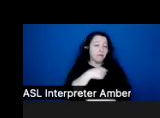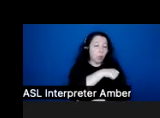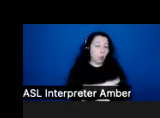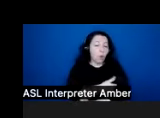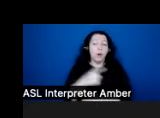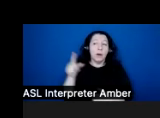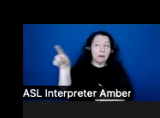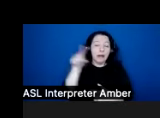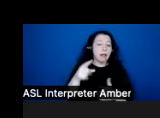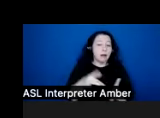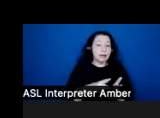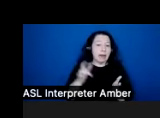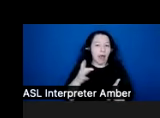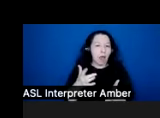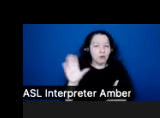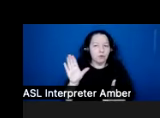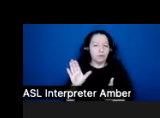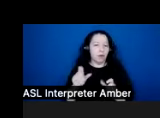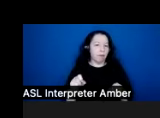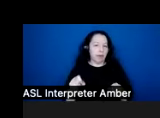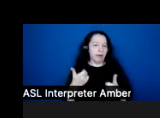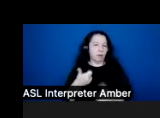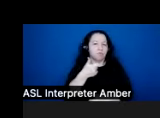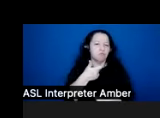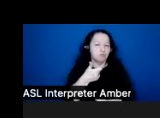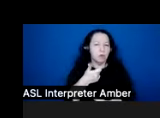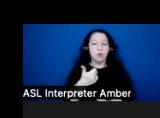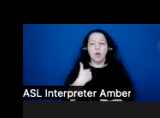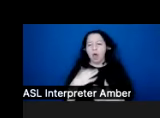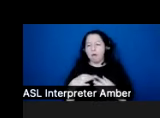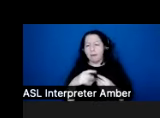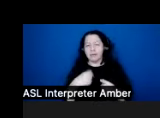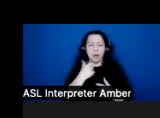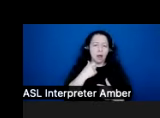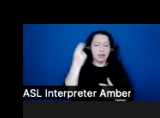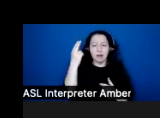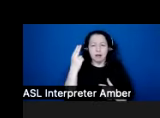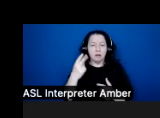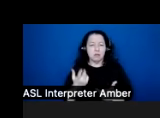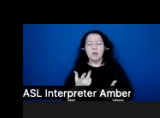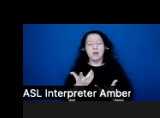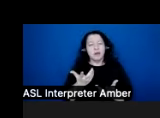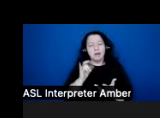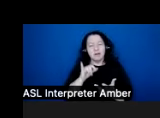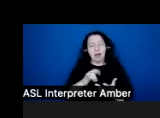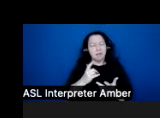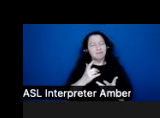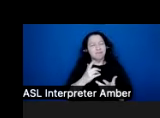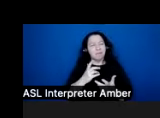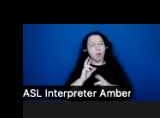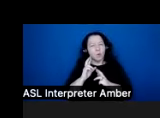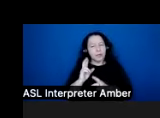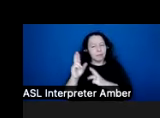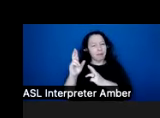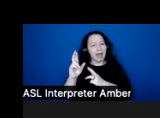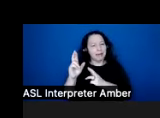So we have some comments about like aunties and uncles, and like what does it look like when you sort of have like these respected terms and